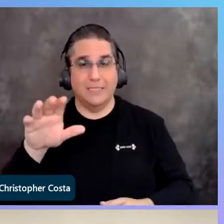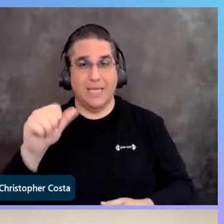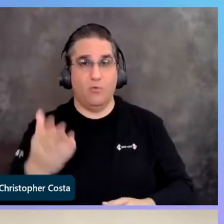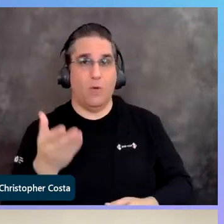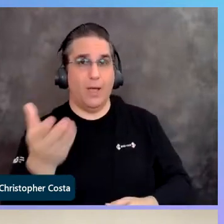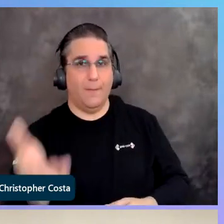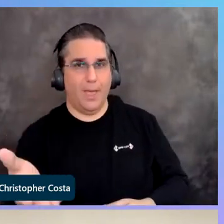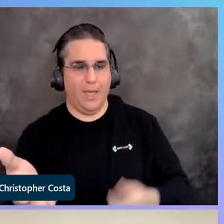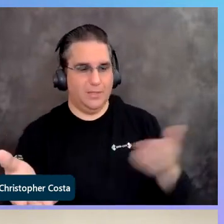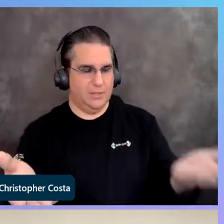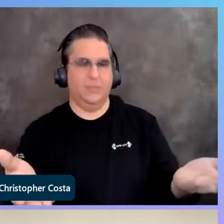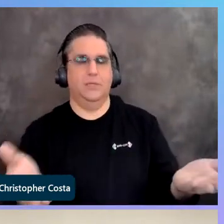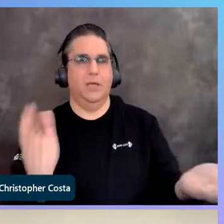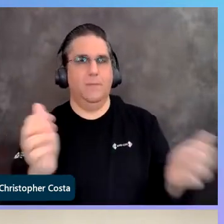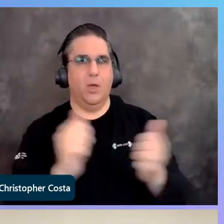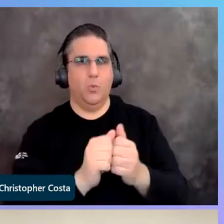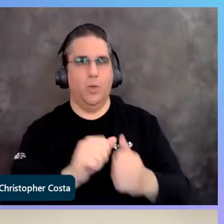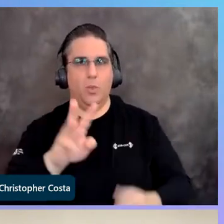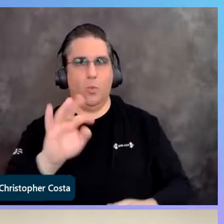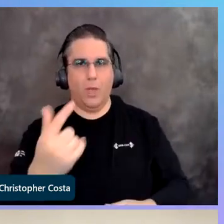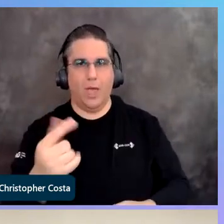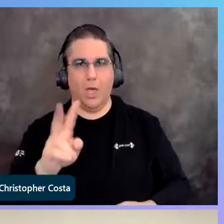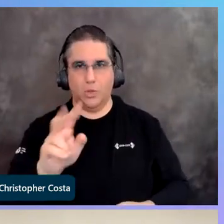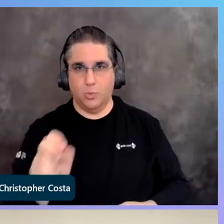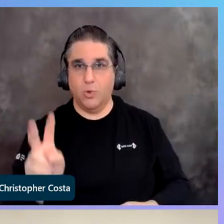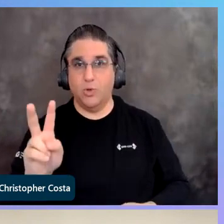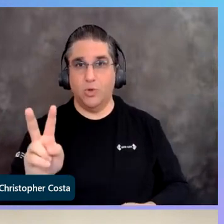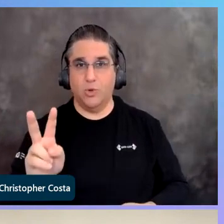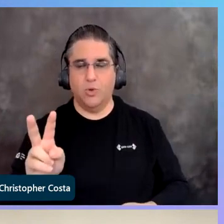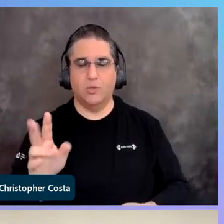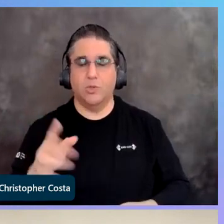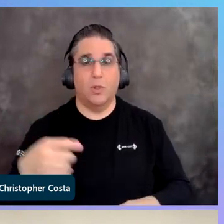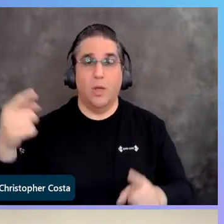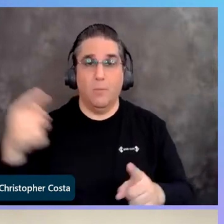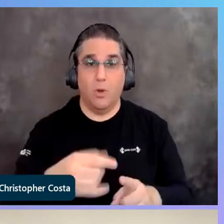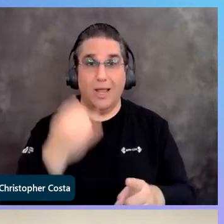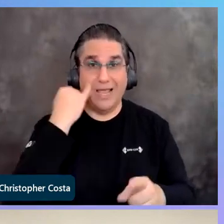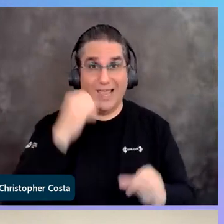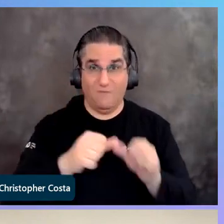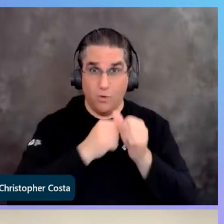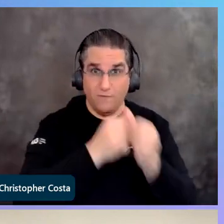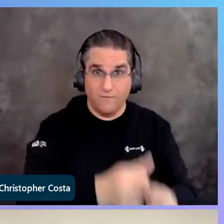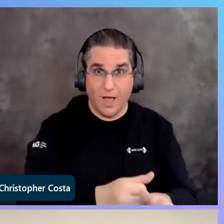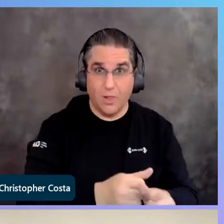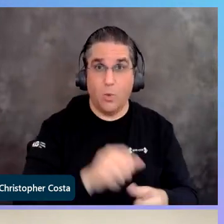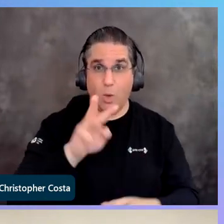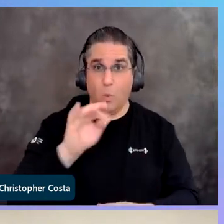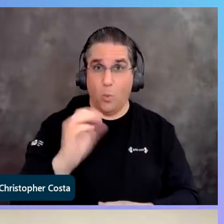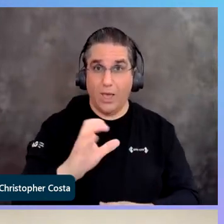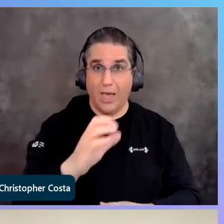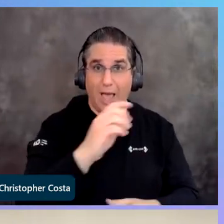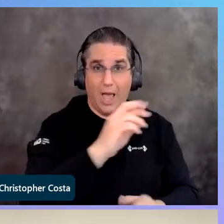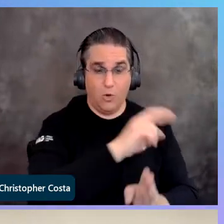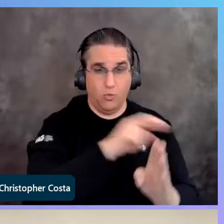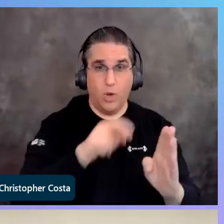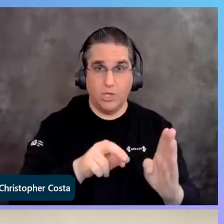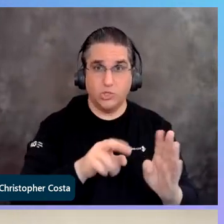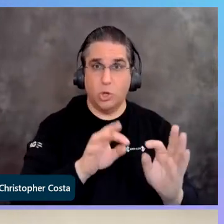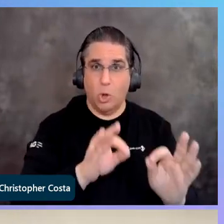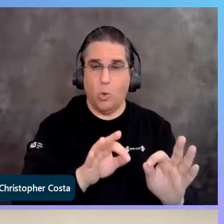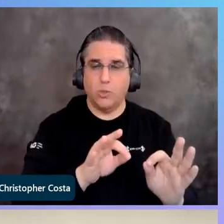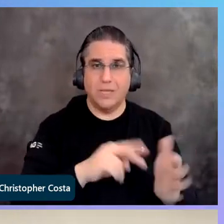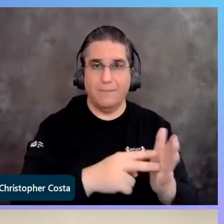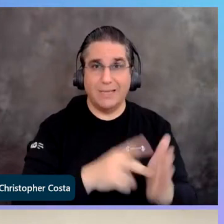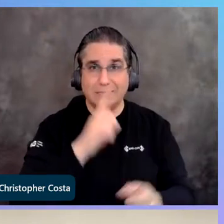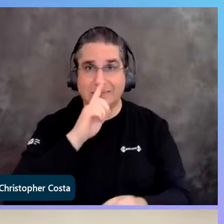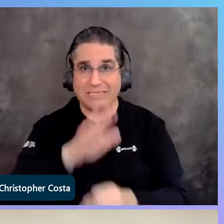differences. The big takeaway is that adhering to the current WCAG 2.2 ratios will not guarantee